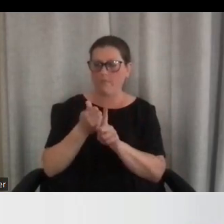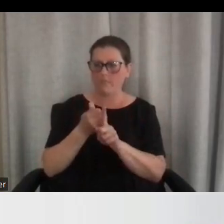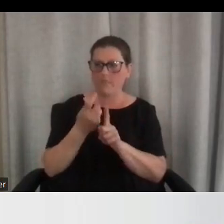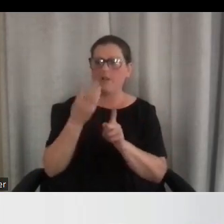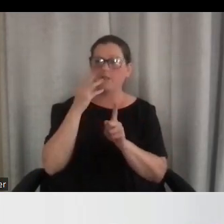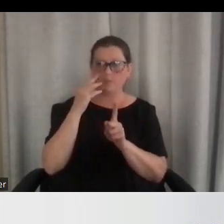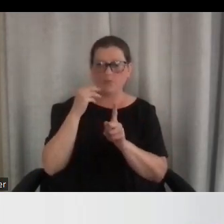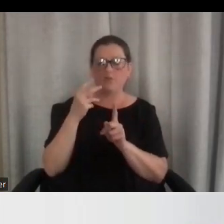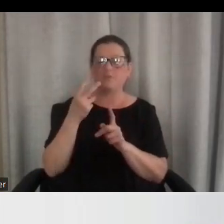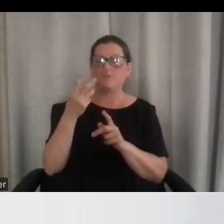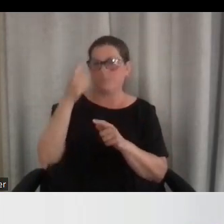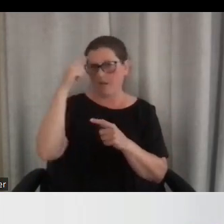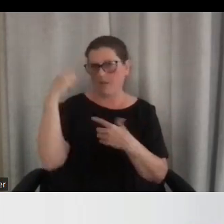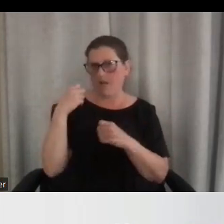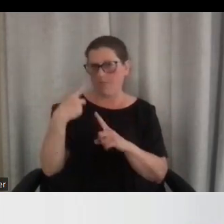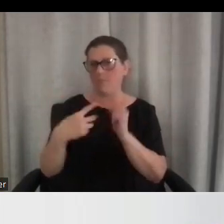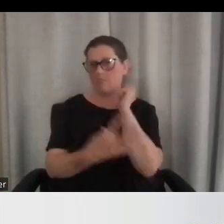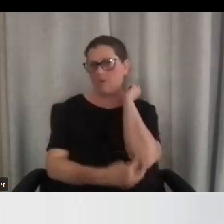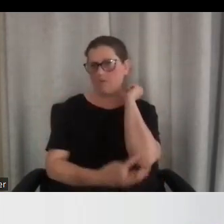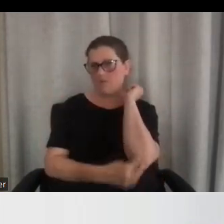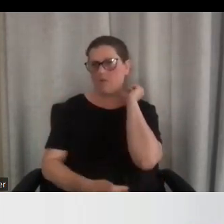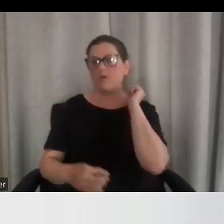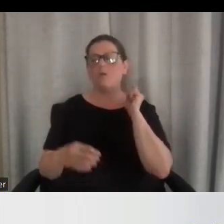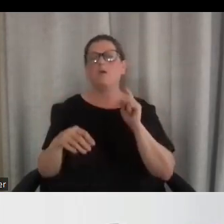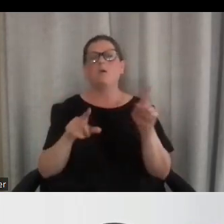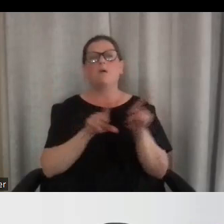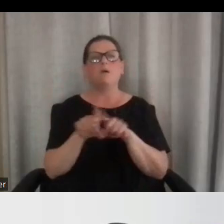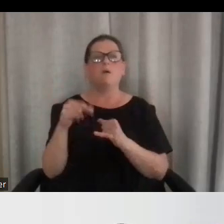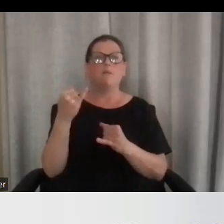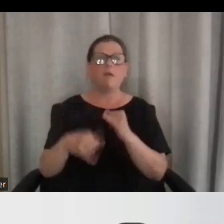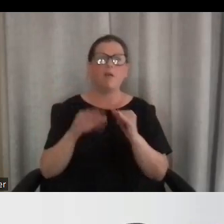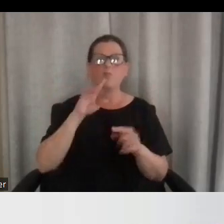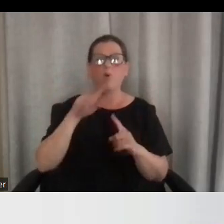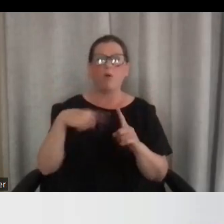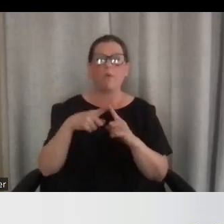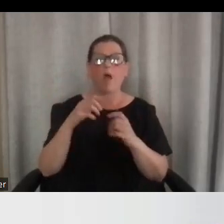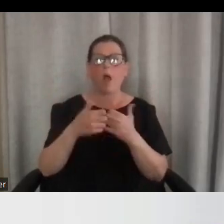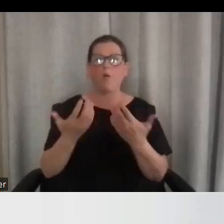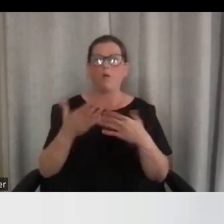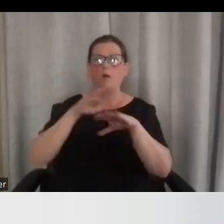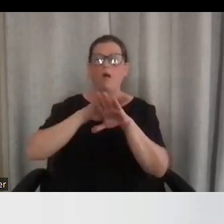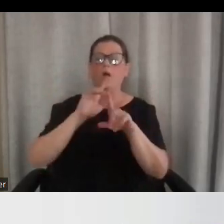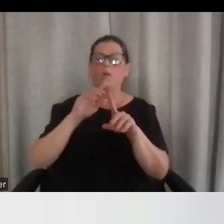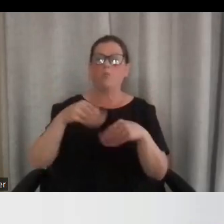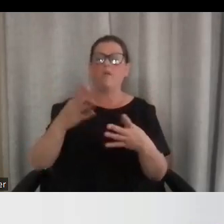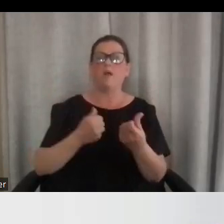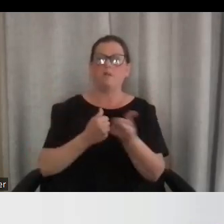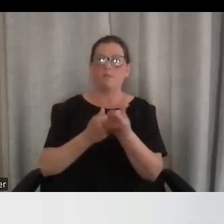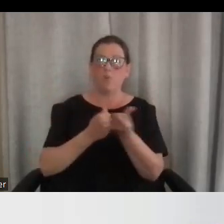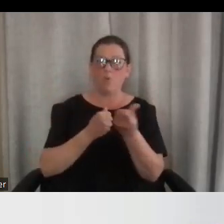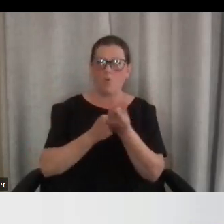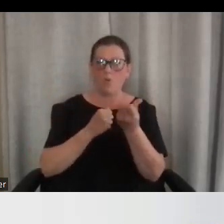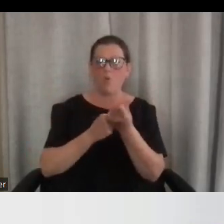mental health conditions. And then finally discuss cross-sector approaches to supporting individuals, communities,